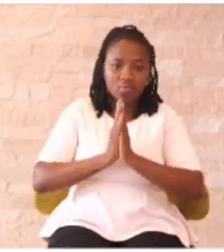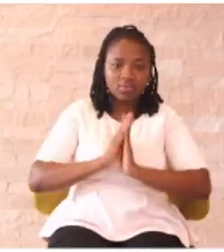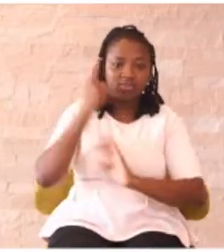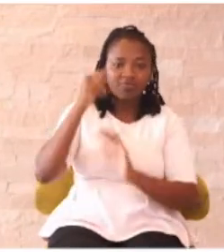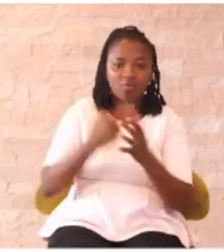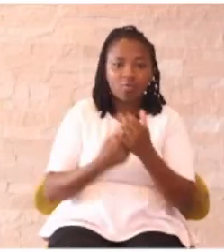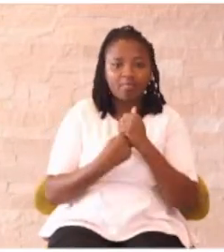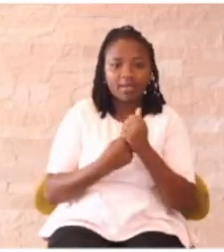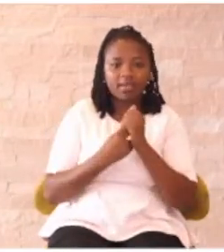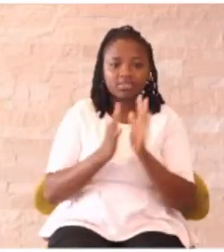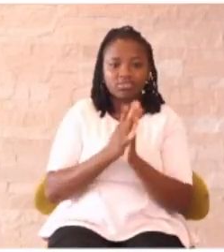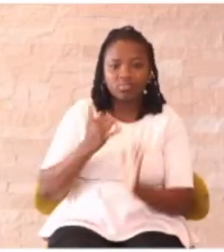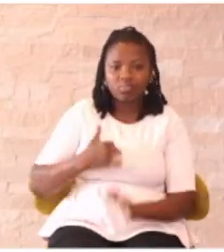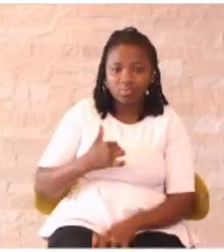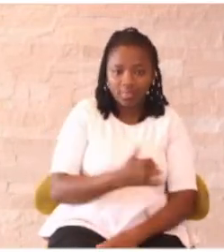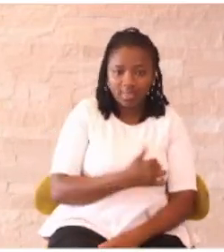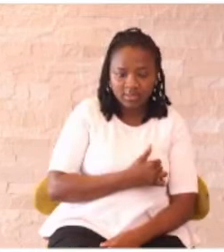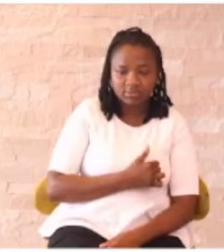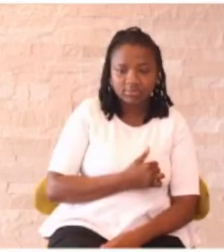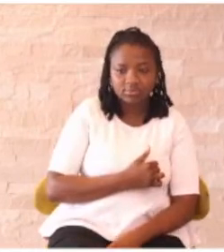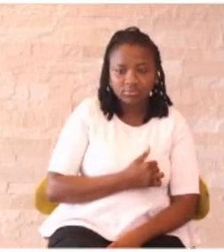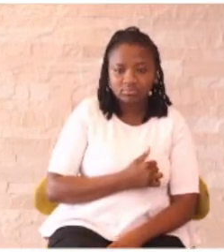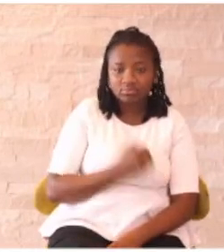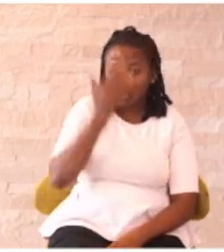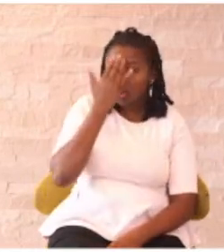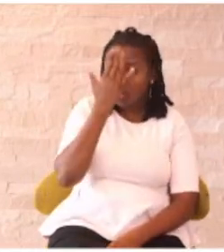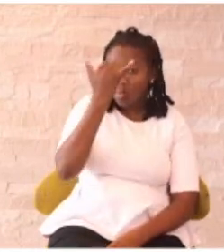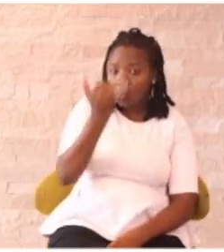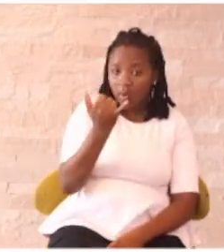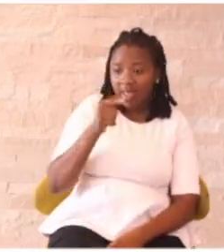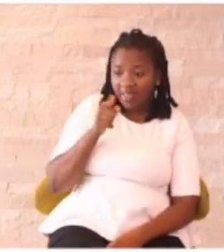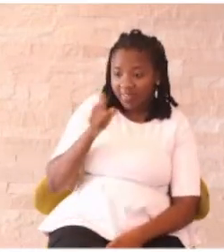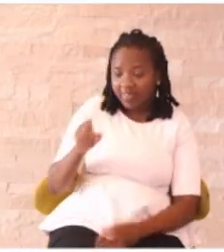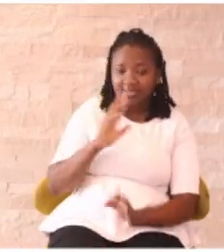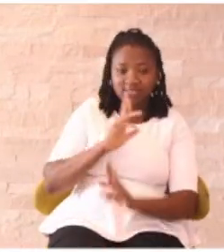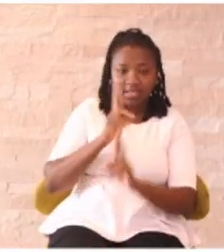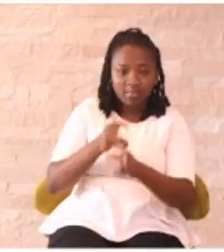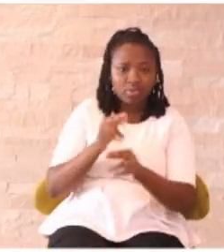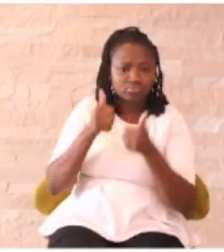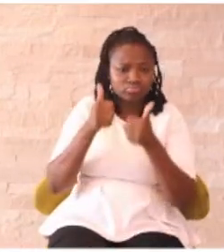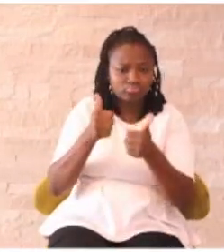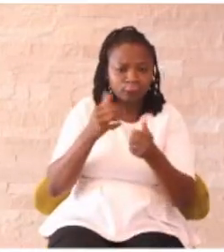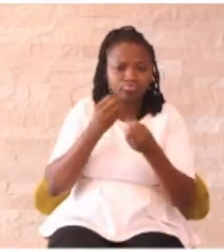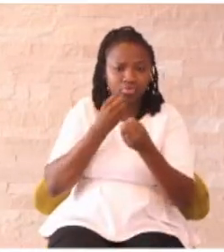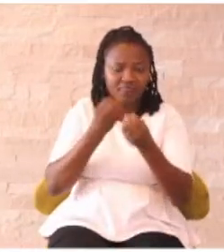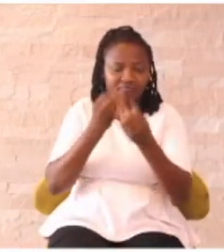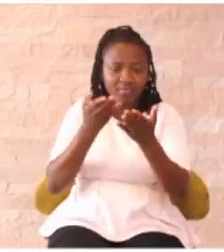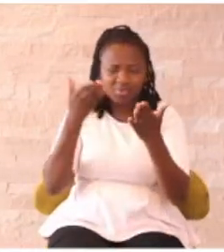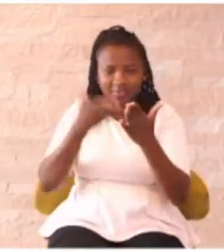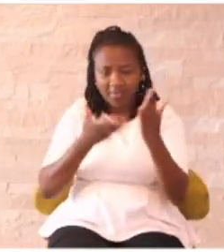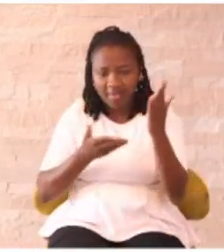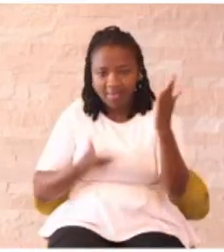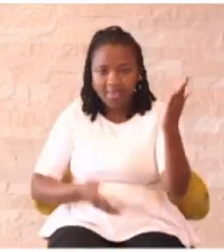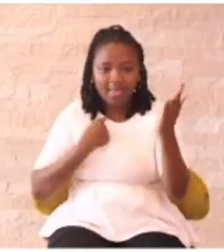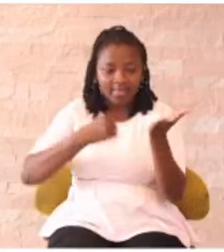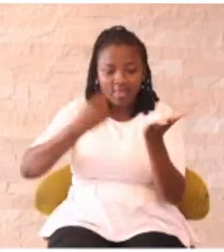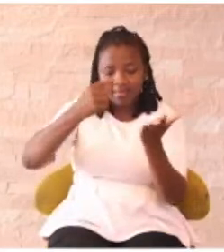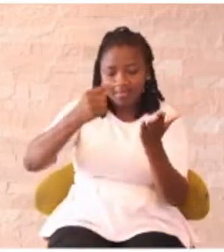us. So because this shadow report was so informative, they picked the recommendations